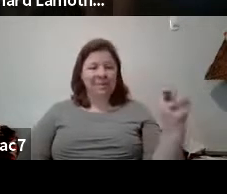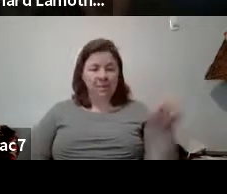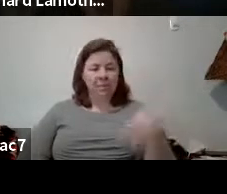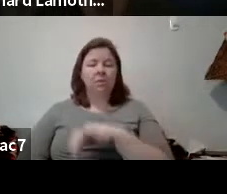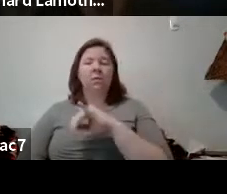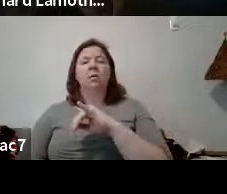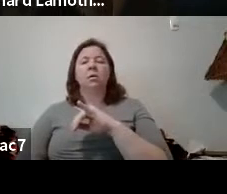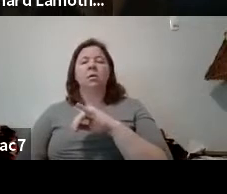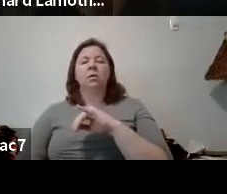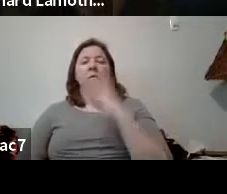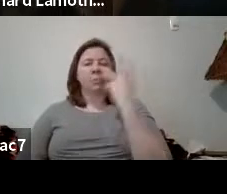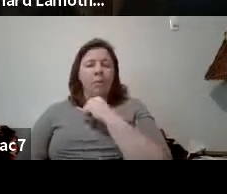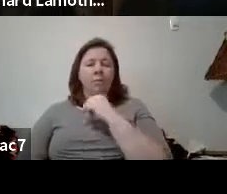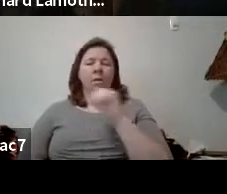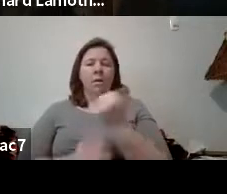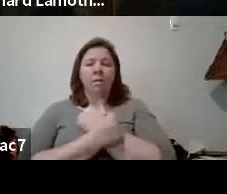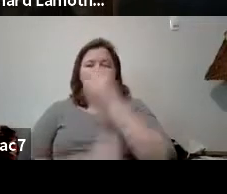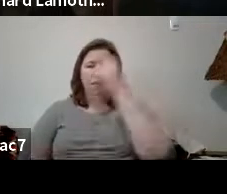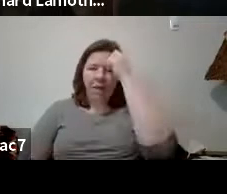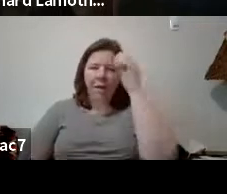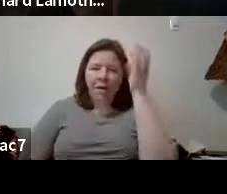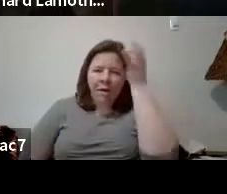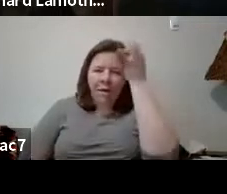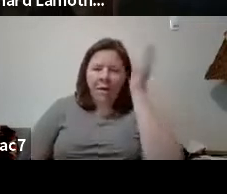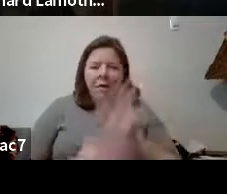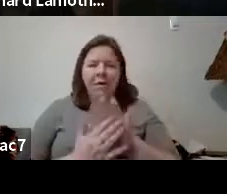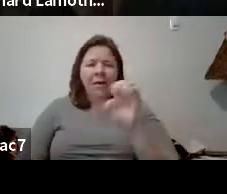Jacotin, there we go. Beautiful, love your hair. Eva,